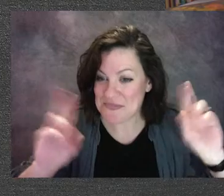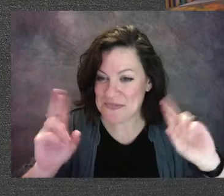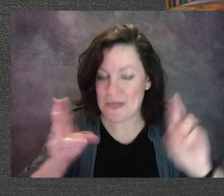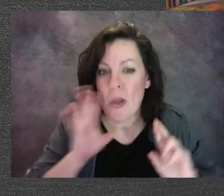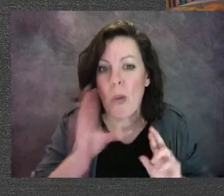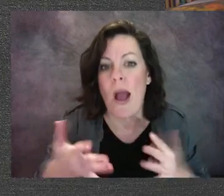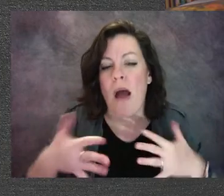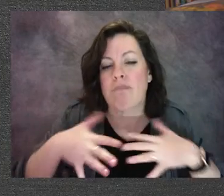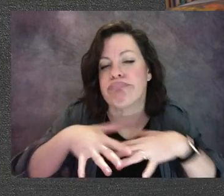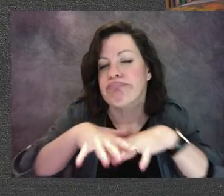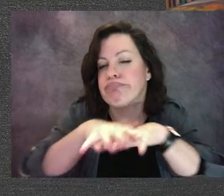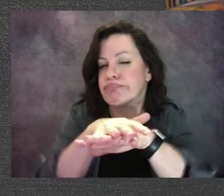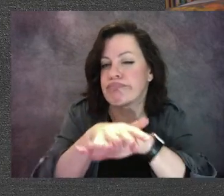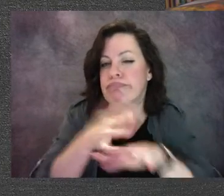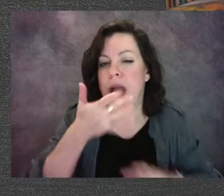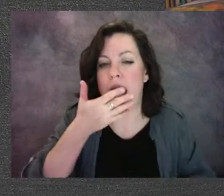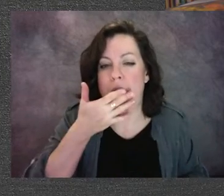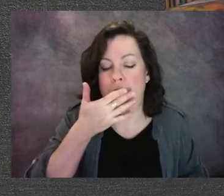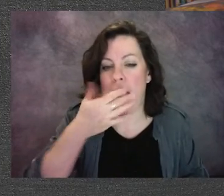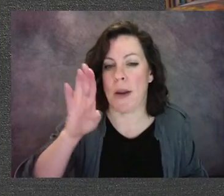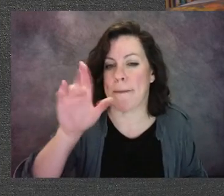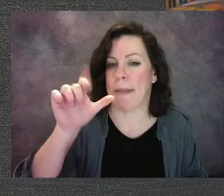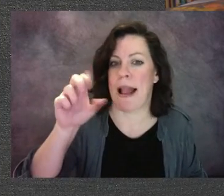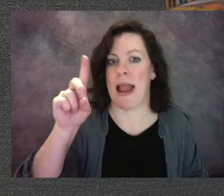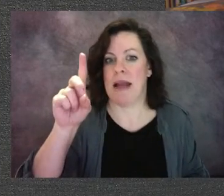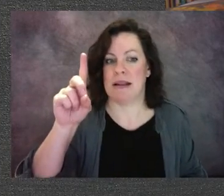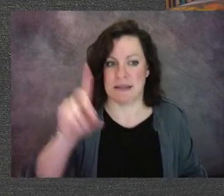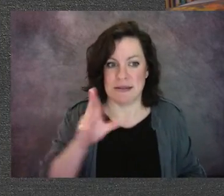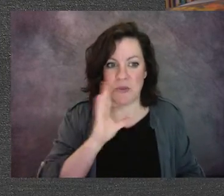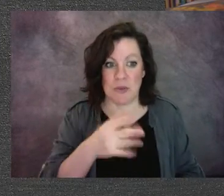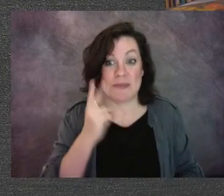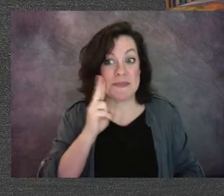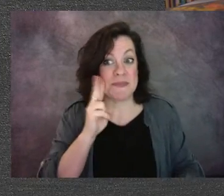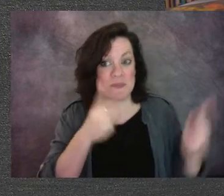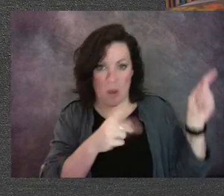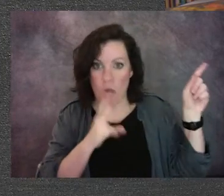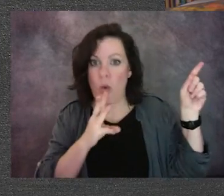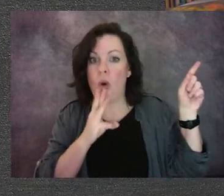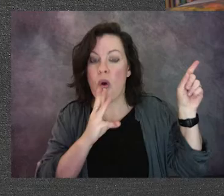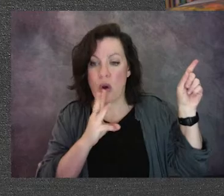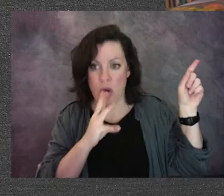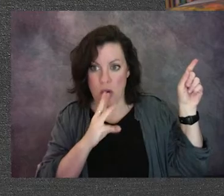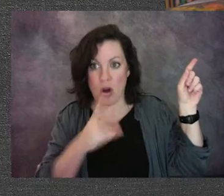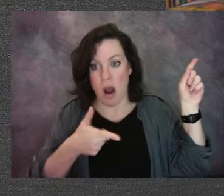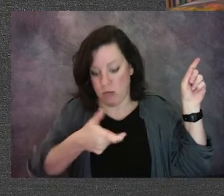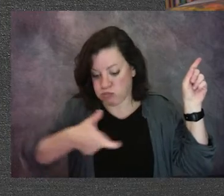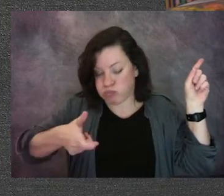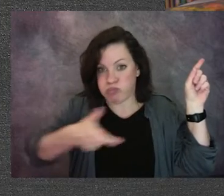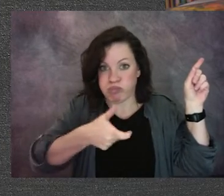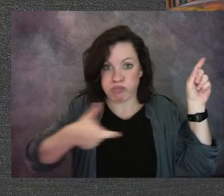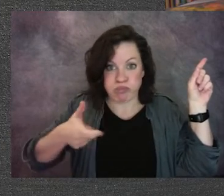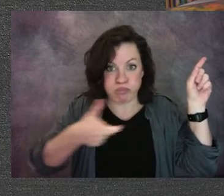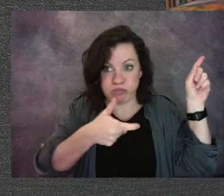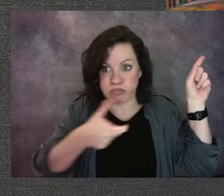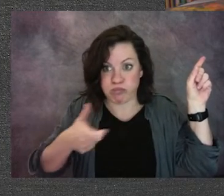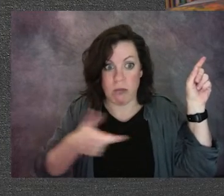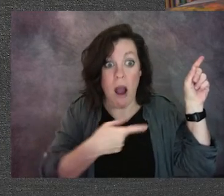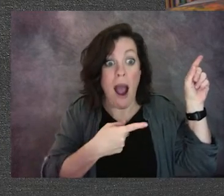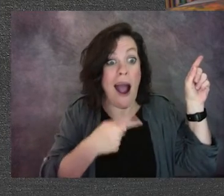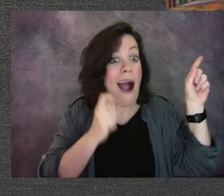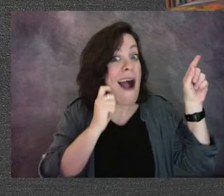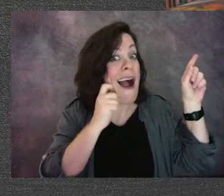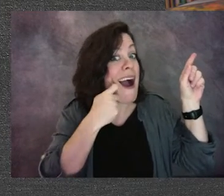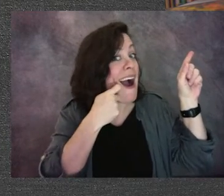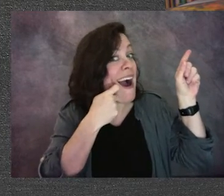colors blend together. Can you do yours first? I'll do mine first and then Jean Marie, you can do yours. Mm-hmm. So I have my water and I'm gonna give it